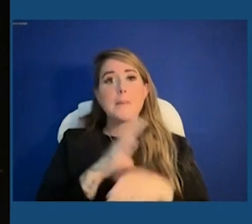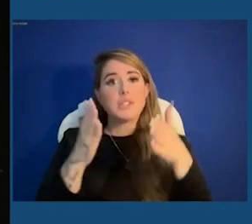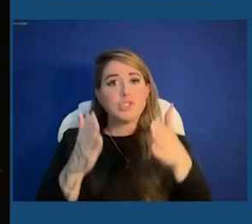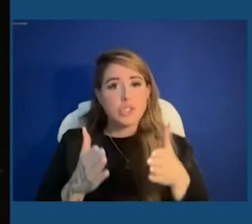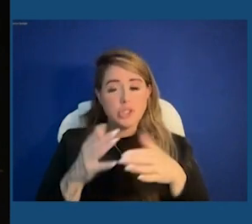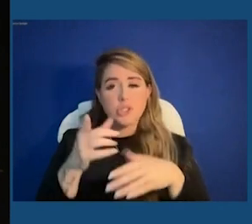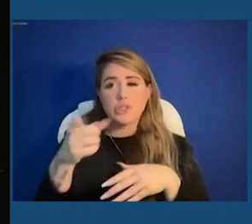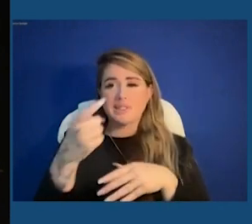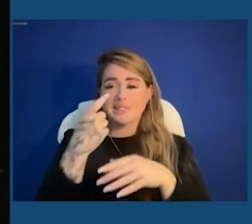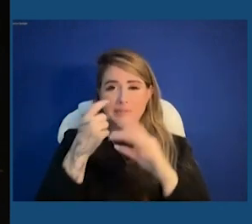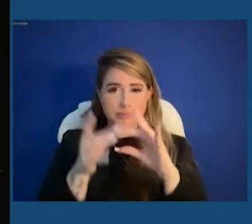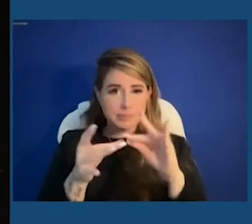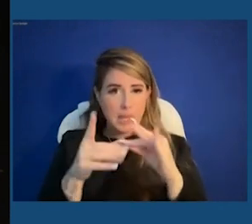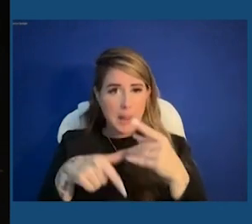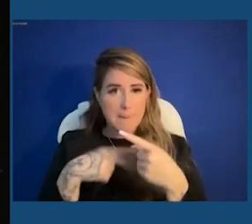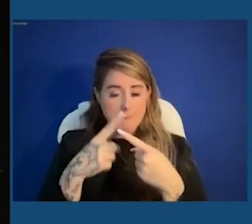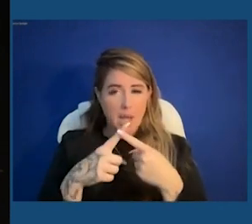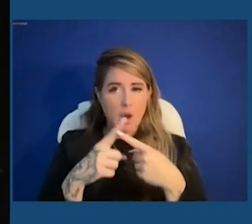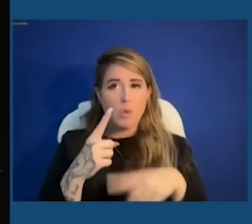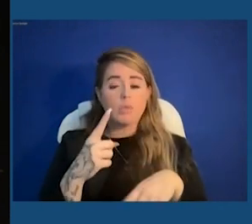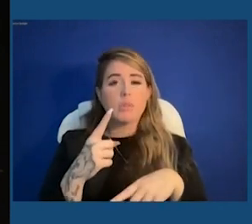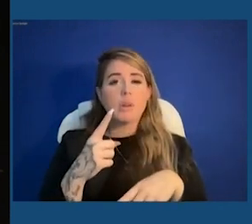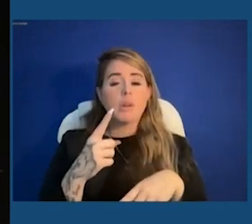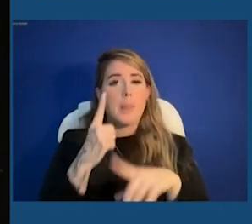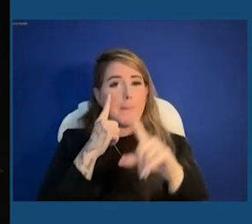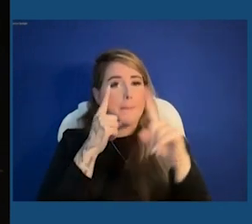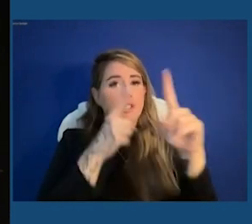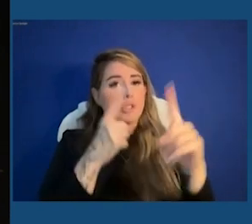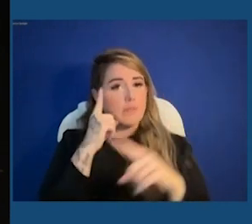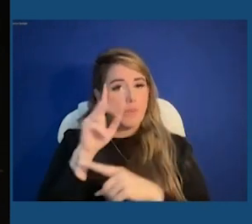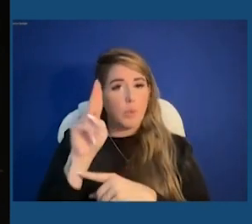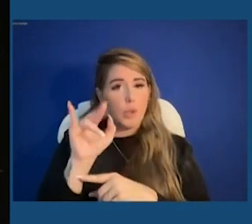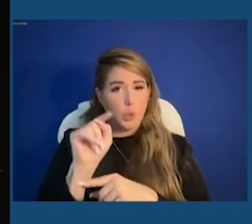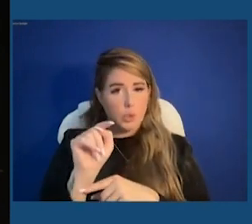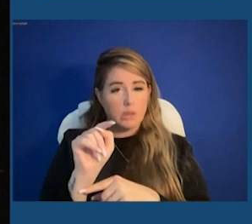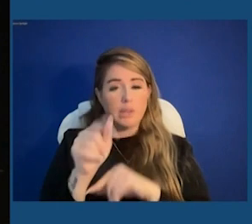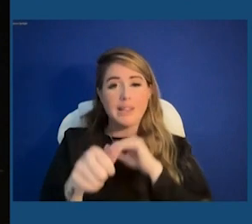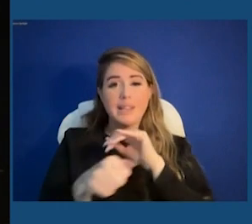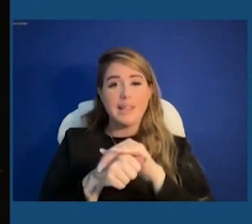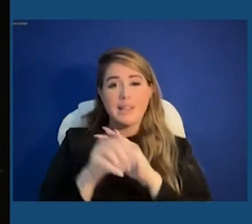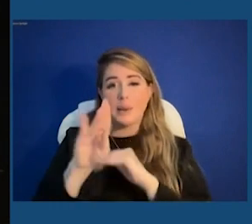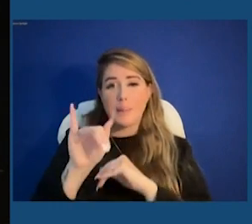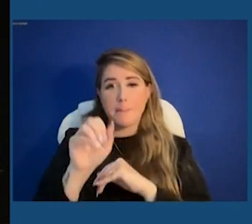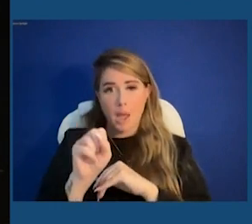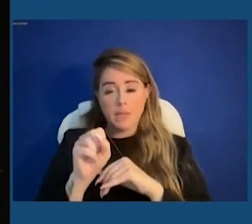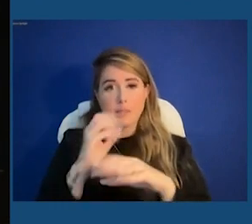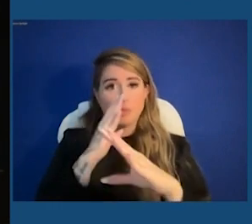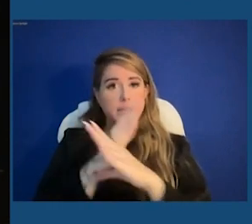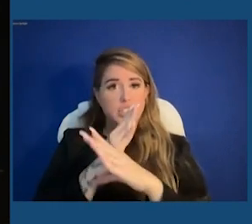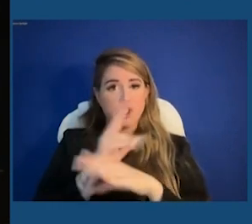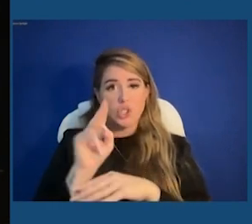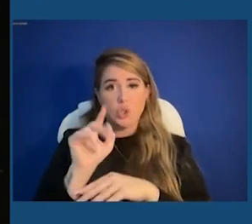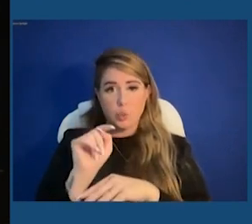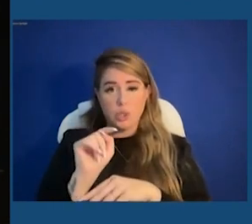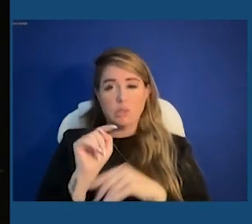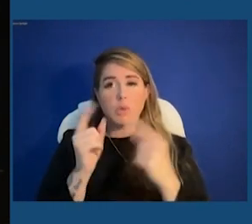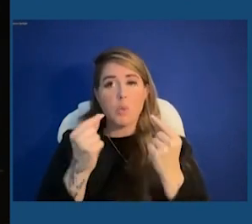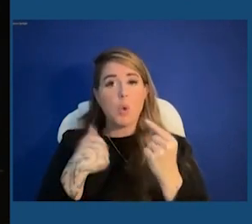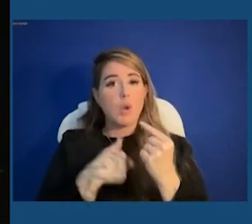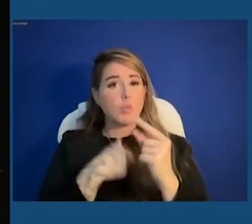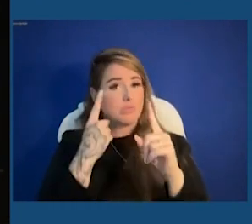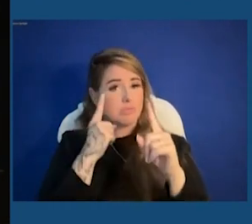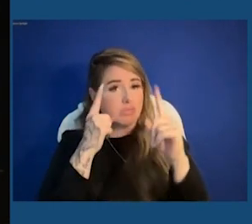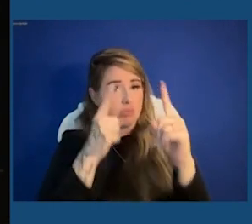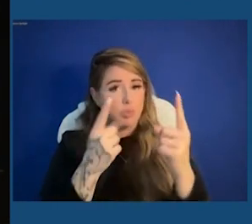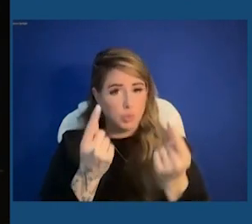earlier spoke about the mission of the unit, the Hate and Bias Prevention Unit. And what we aim to do, our